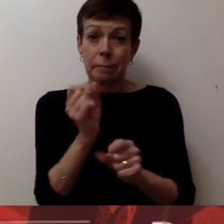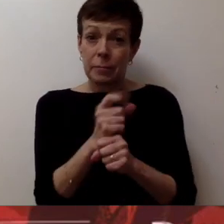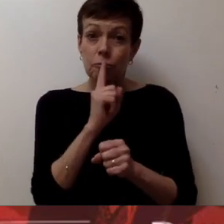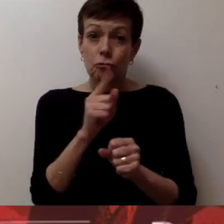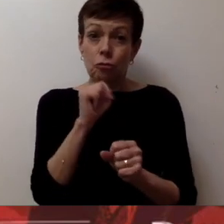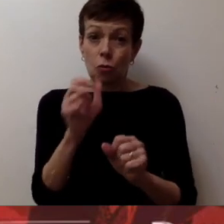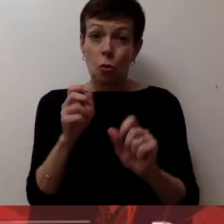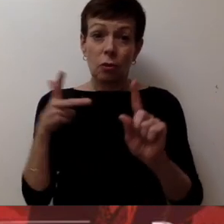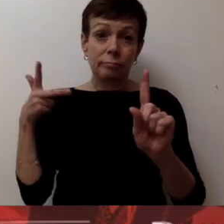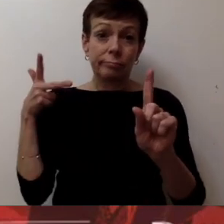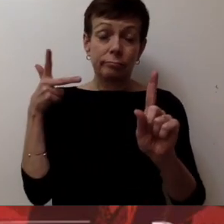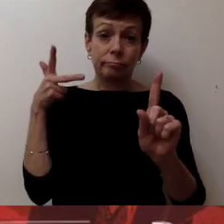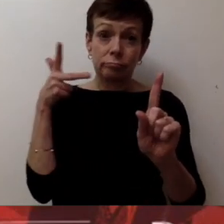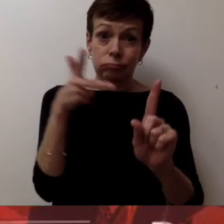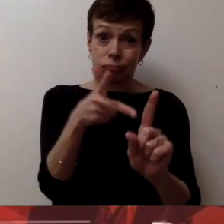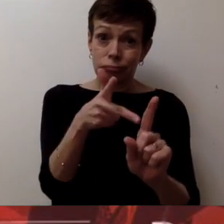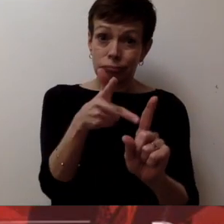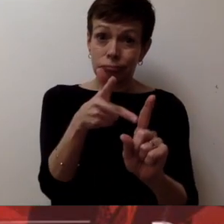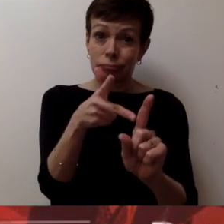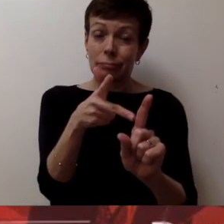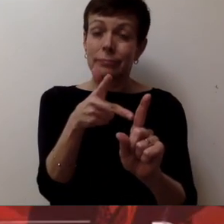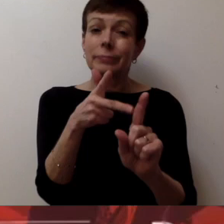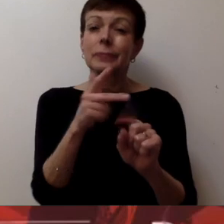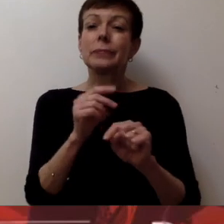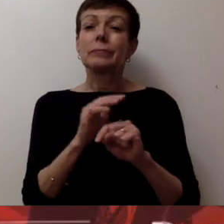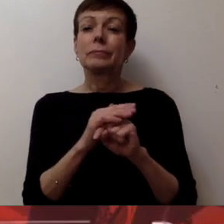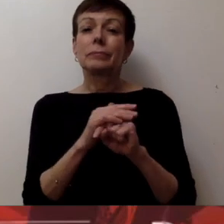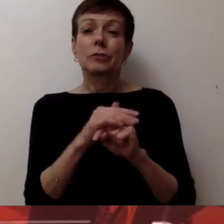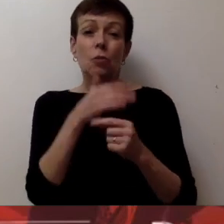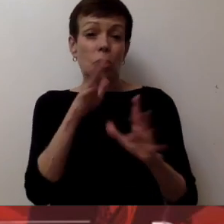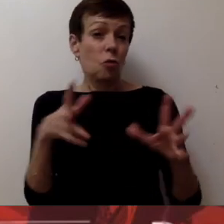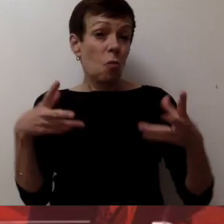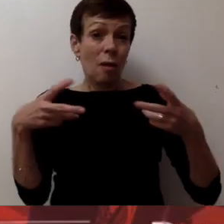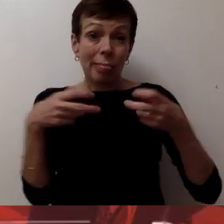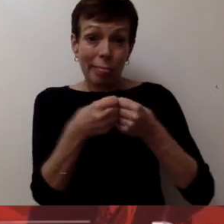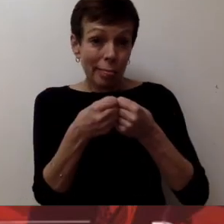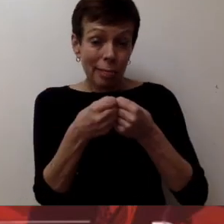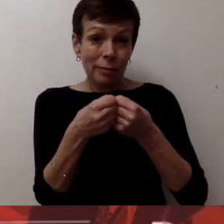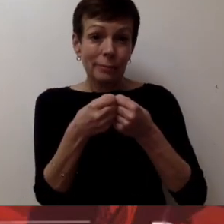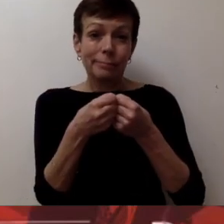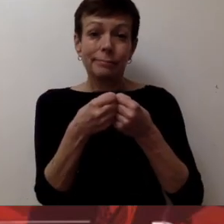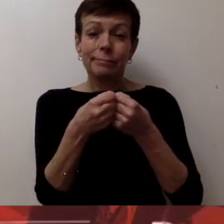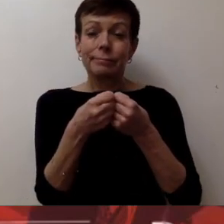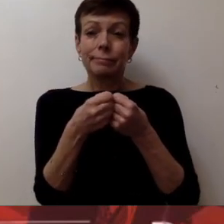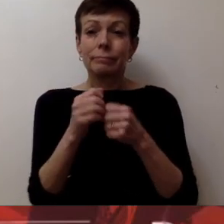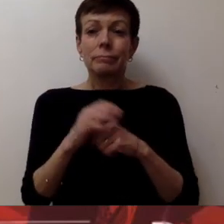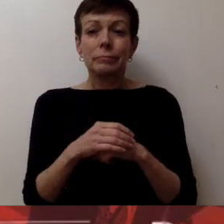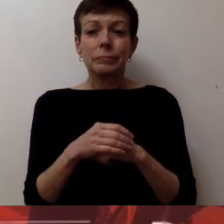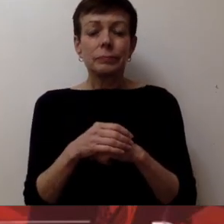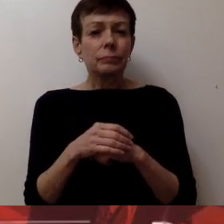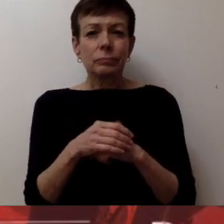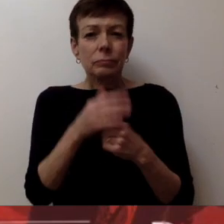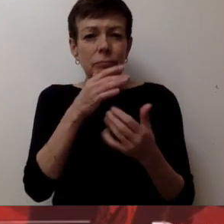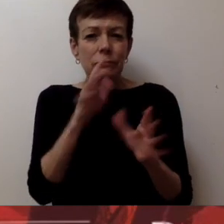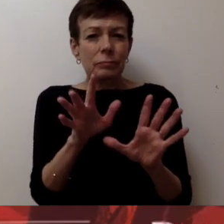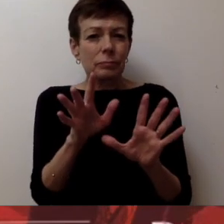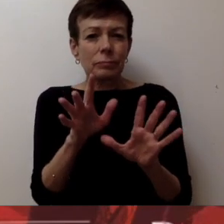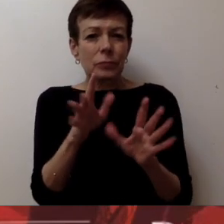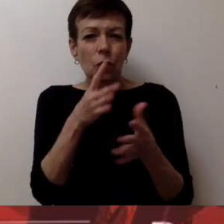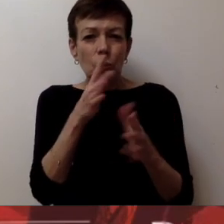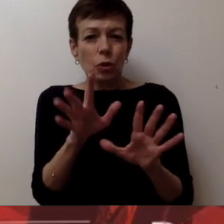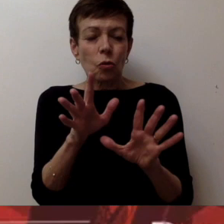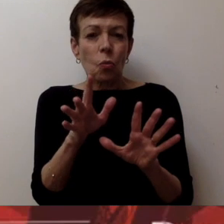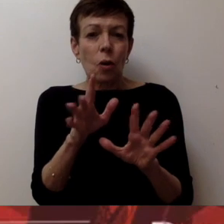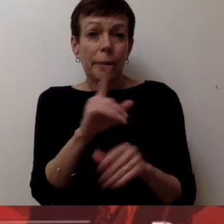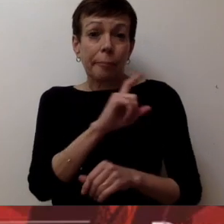have any incidents involving pedestrians, collisions, Anything that will put undue